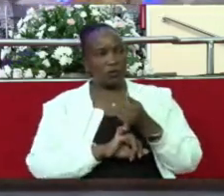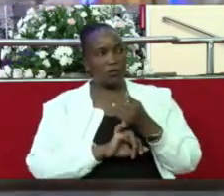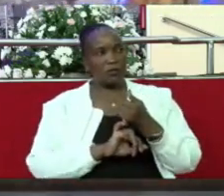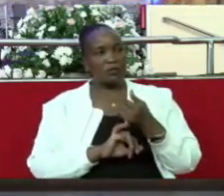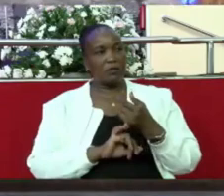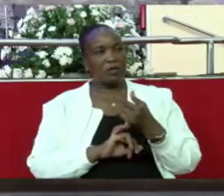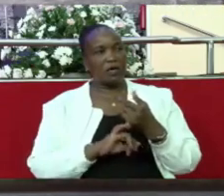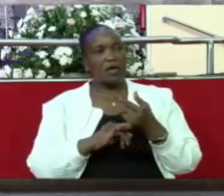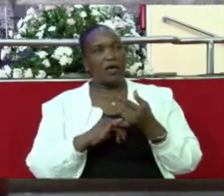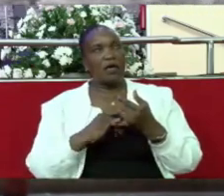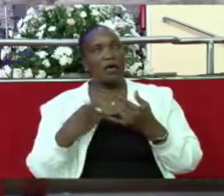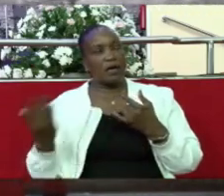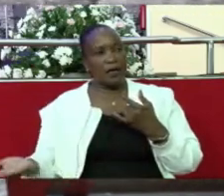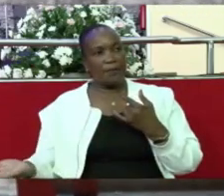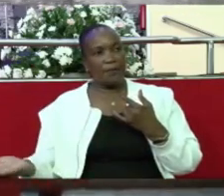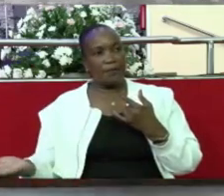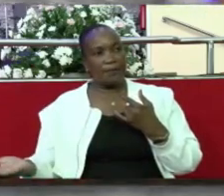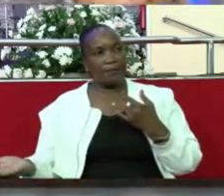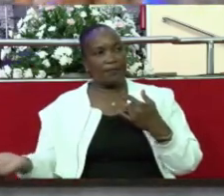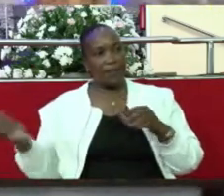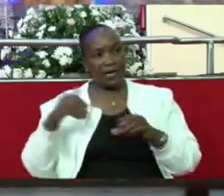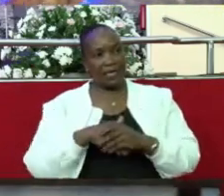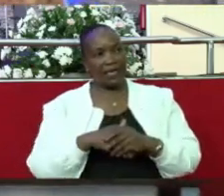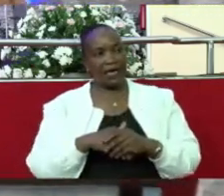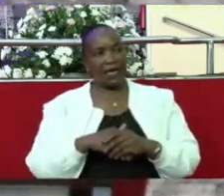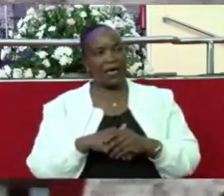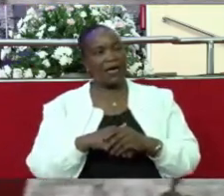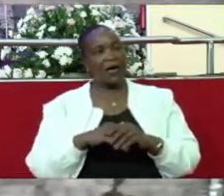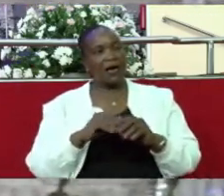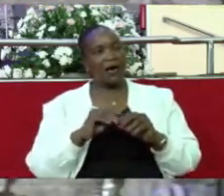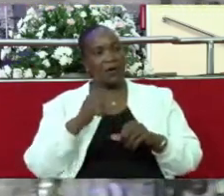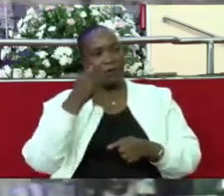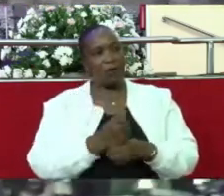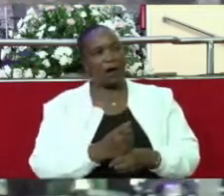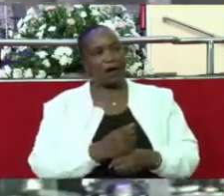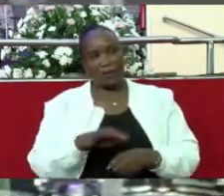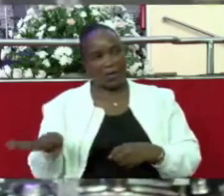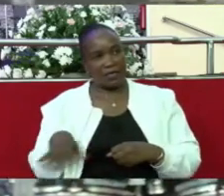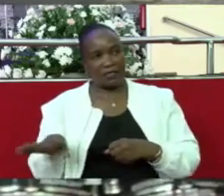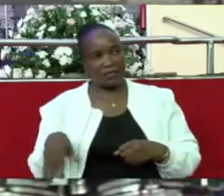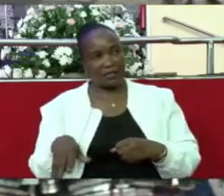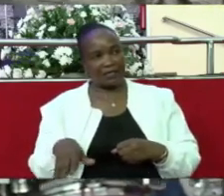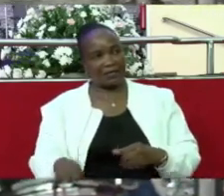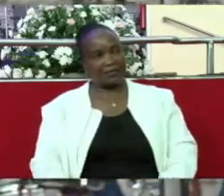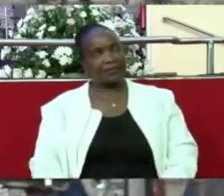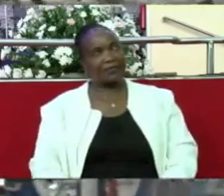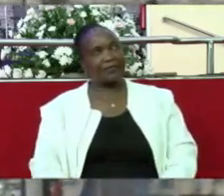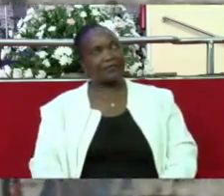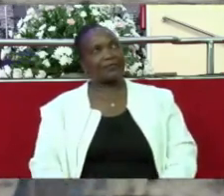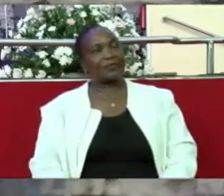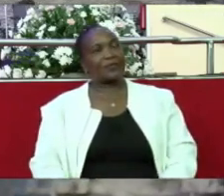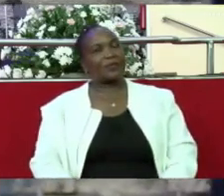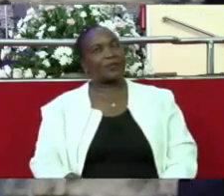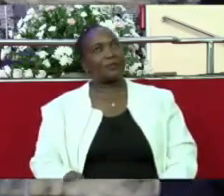can train me and train all the other staff? And I said, I wouldn't mind. And he